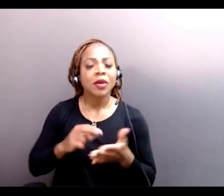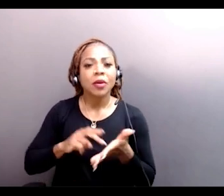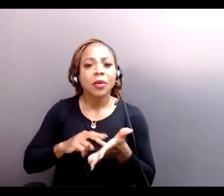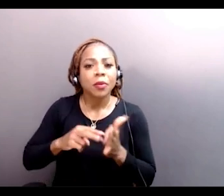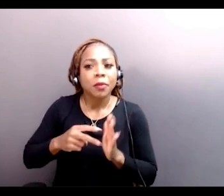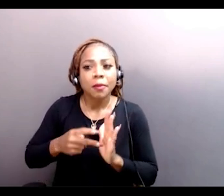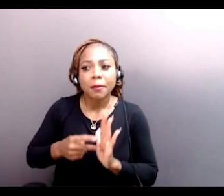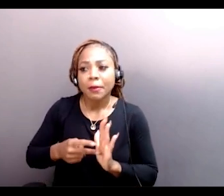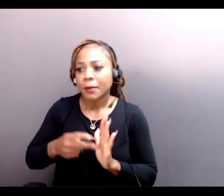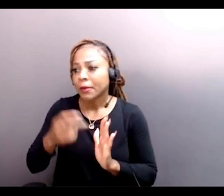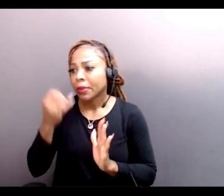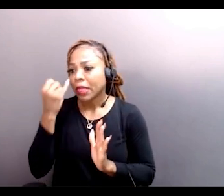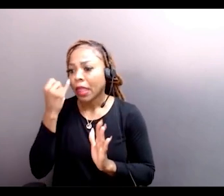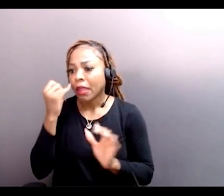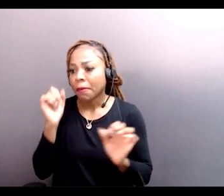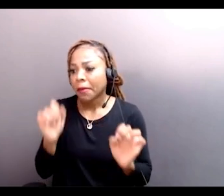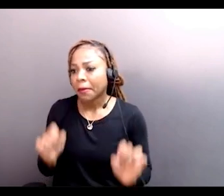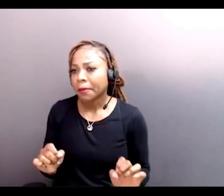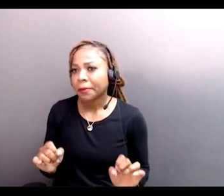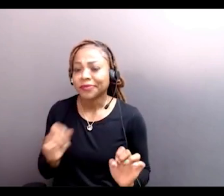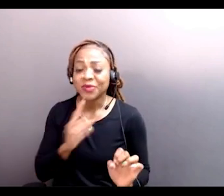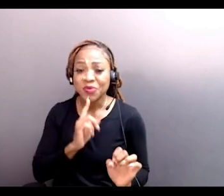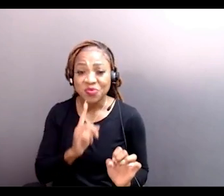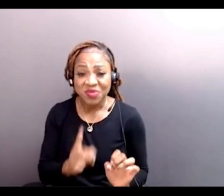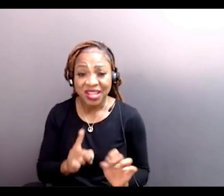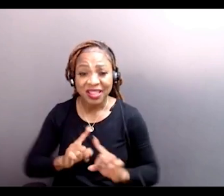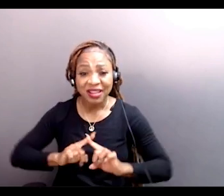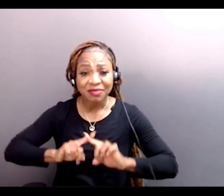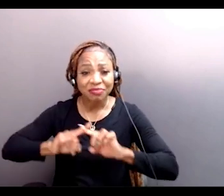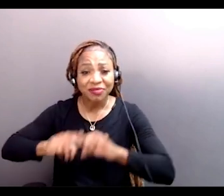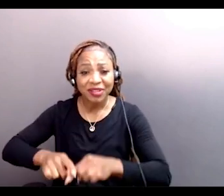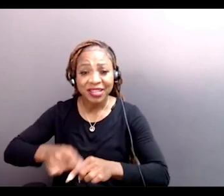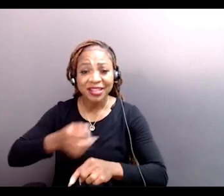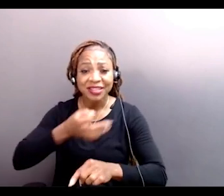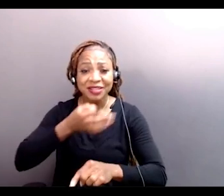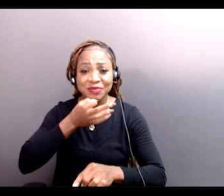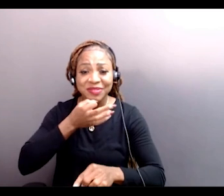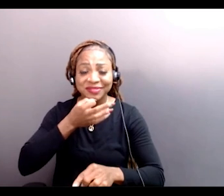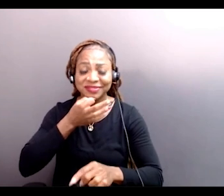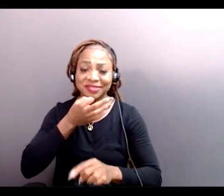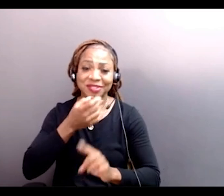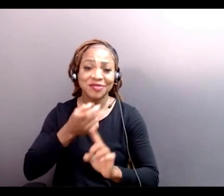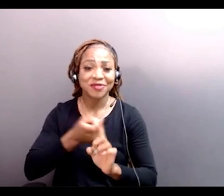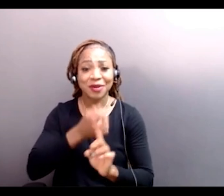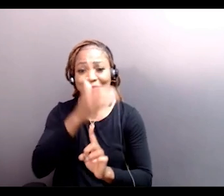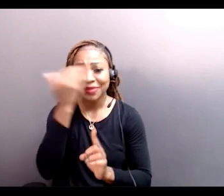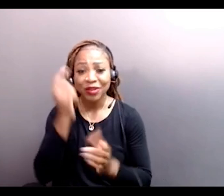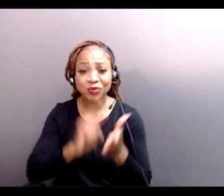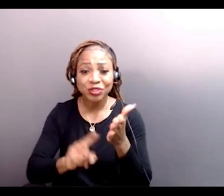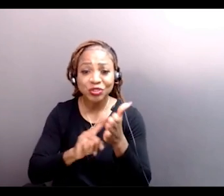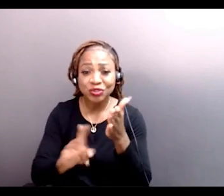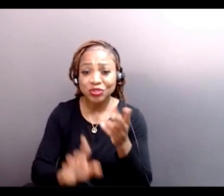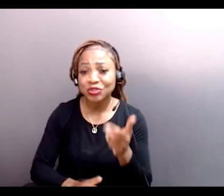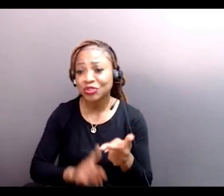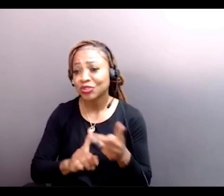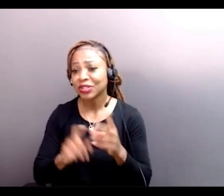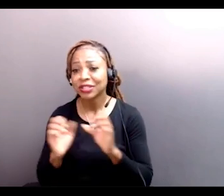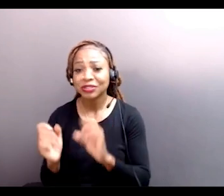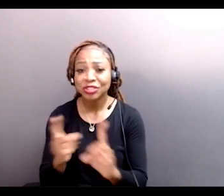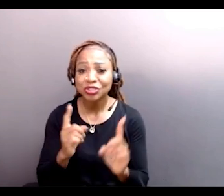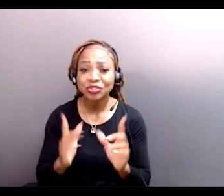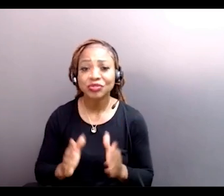it mean to really kind of rely on the expertise of Black researchers, Black scholars,